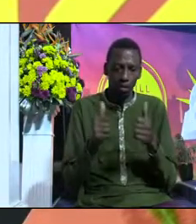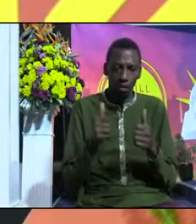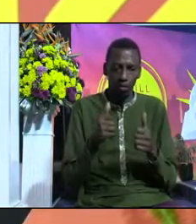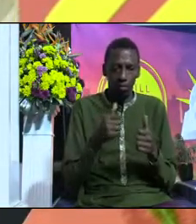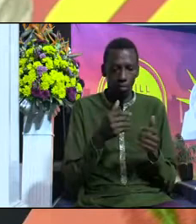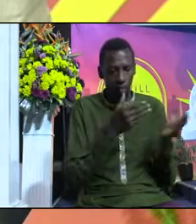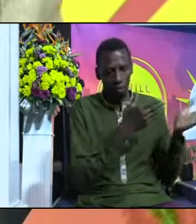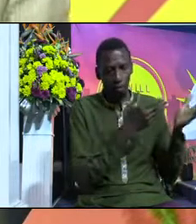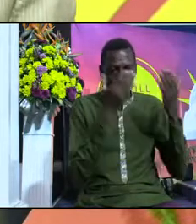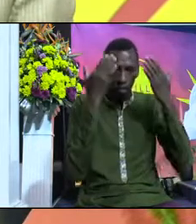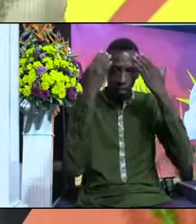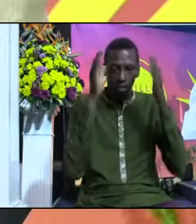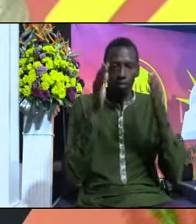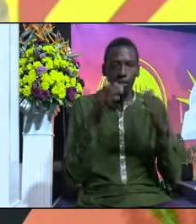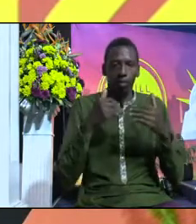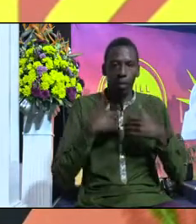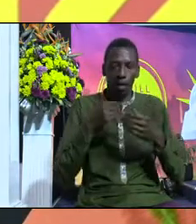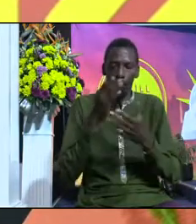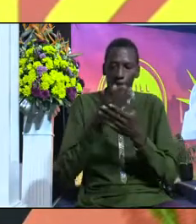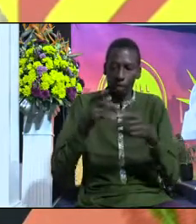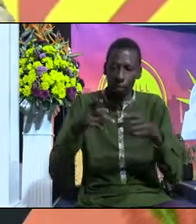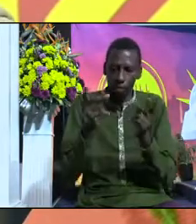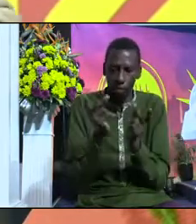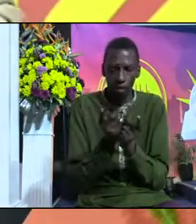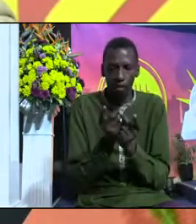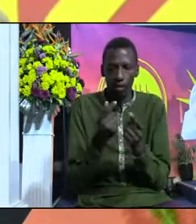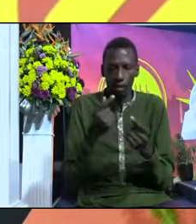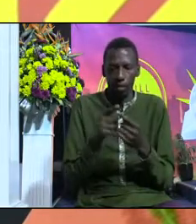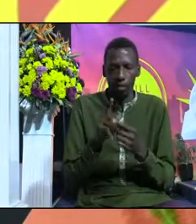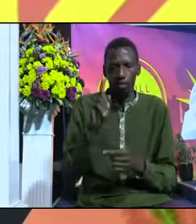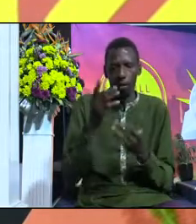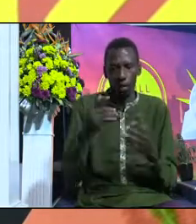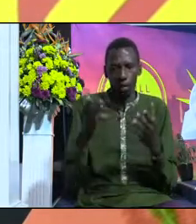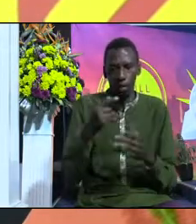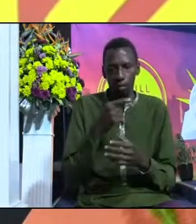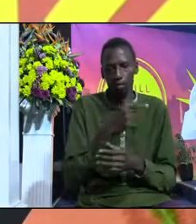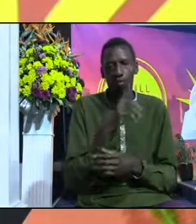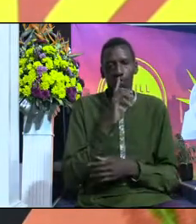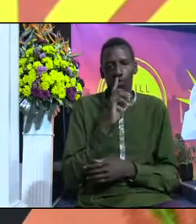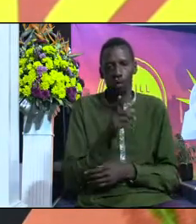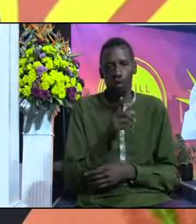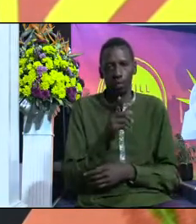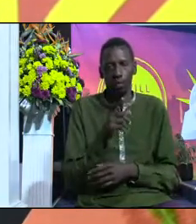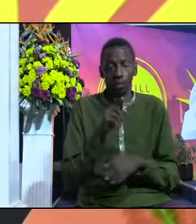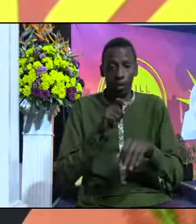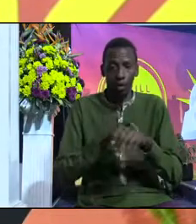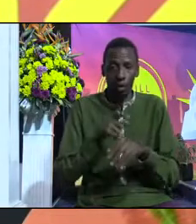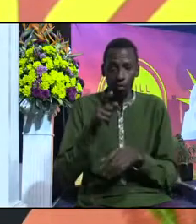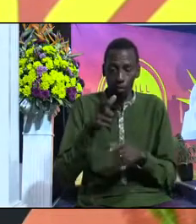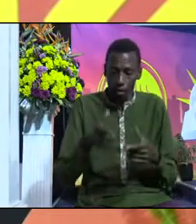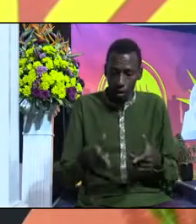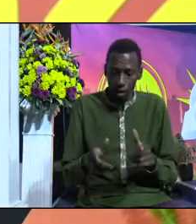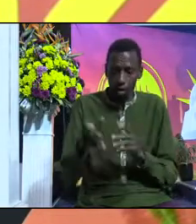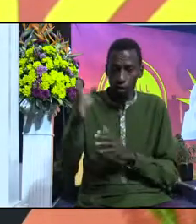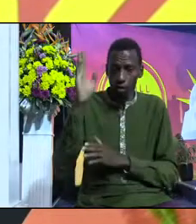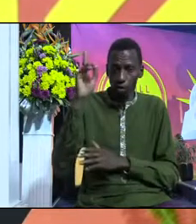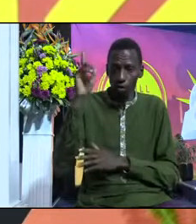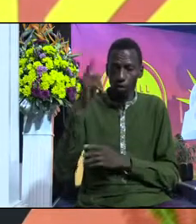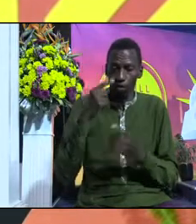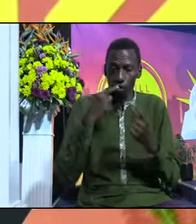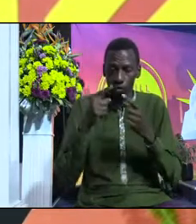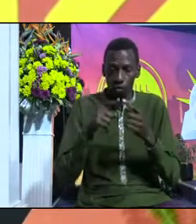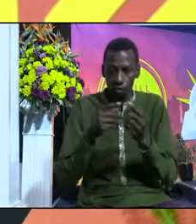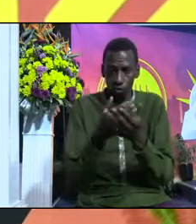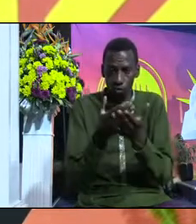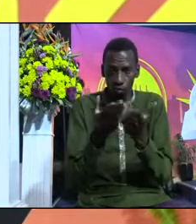know. There are some places, but this one thing I'm sure, when you let God talk to you, he'll tell